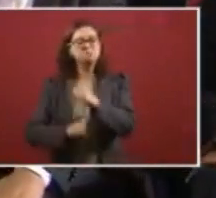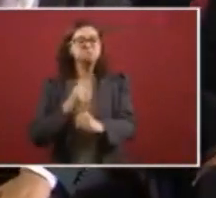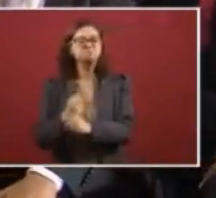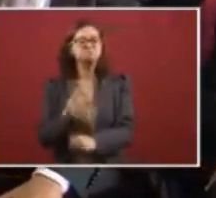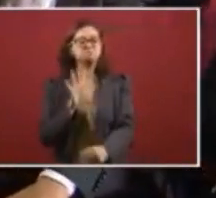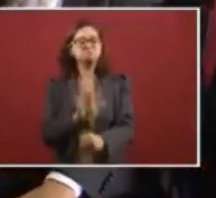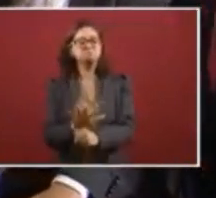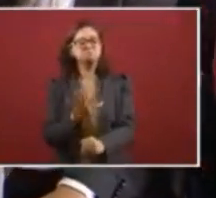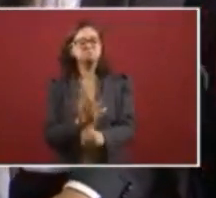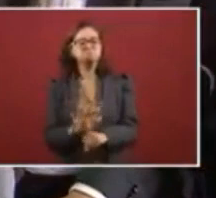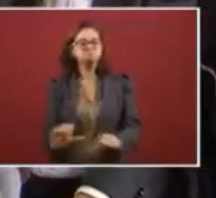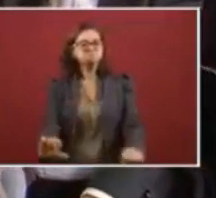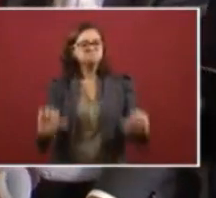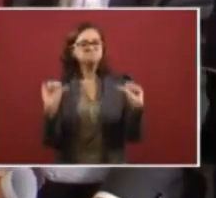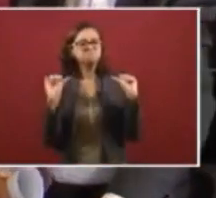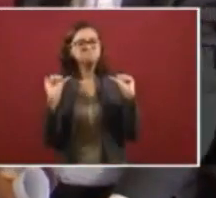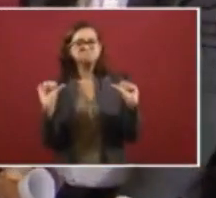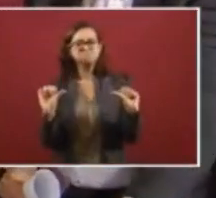lights out or